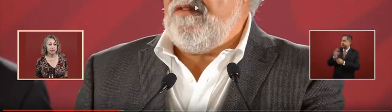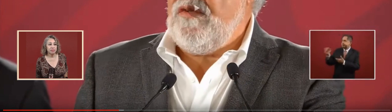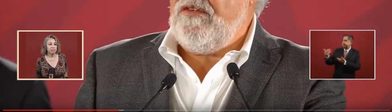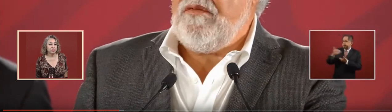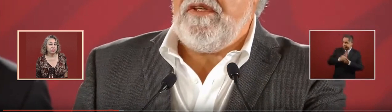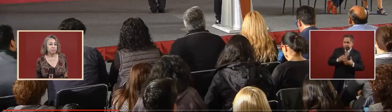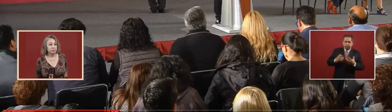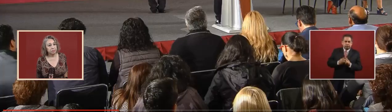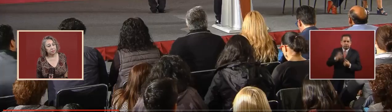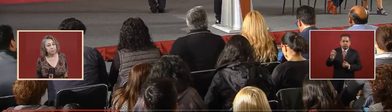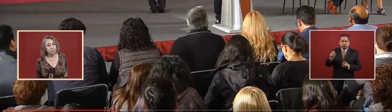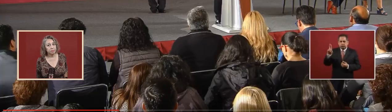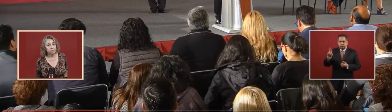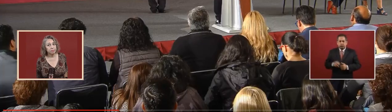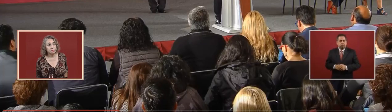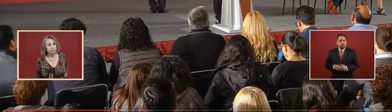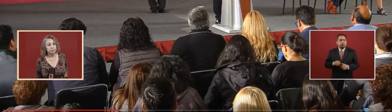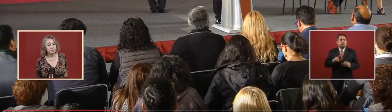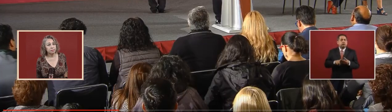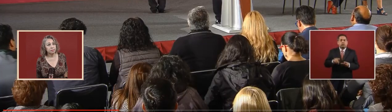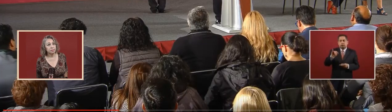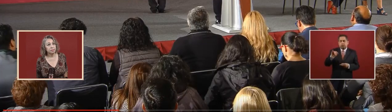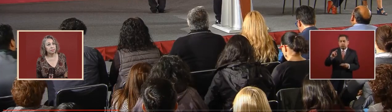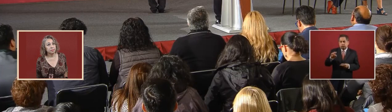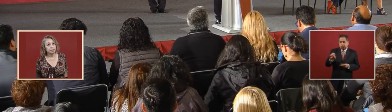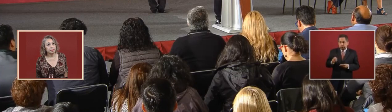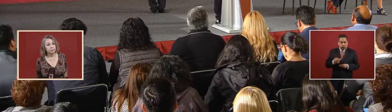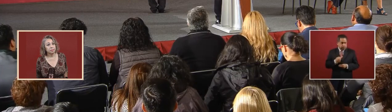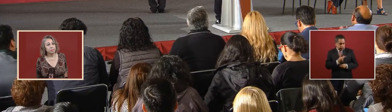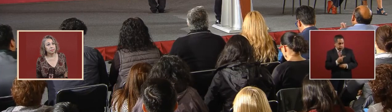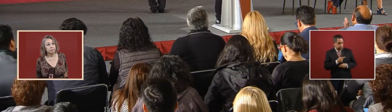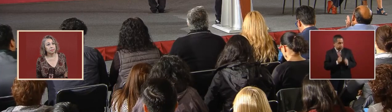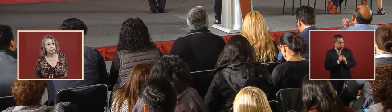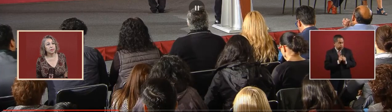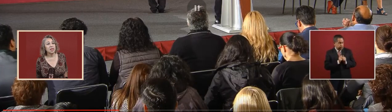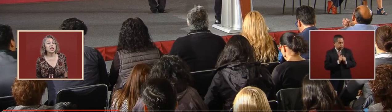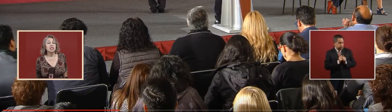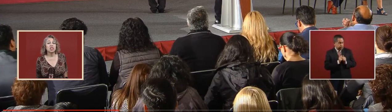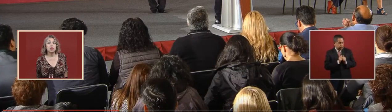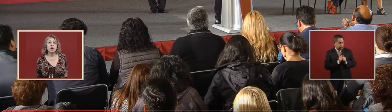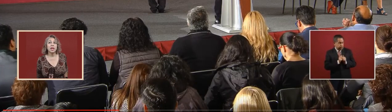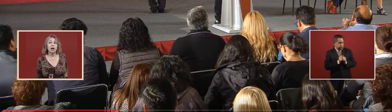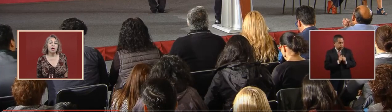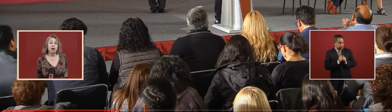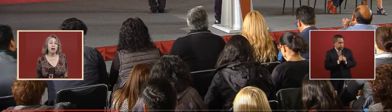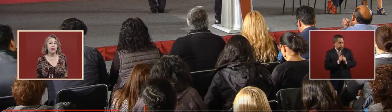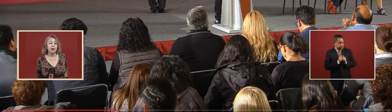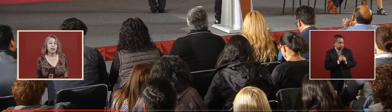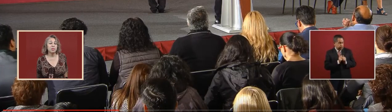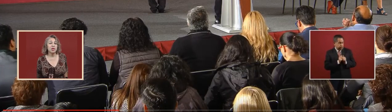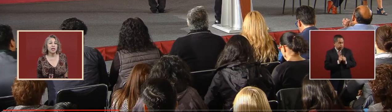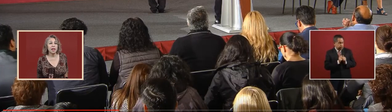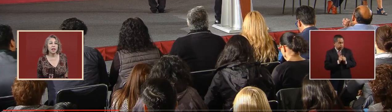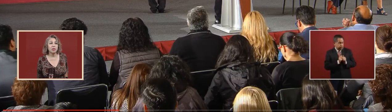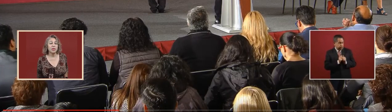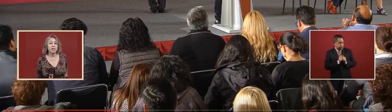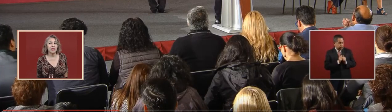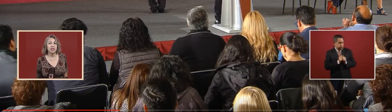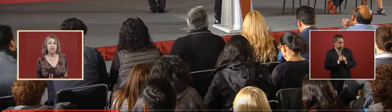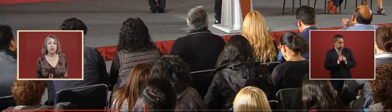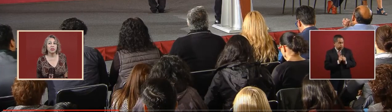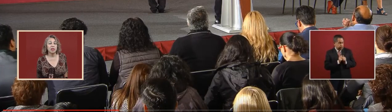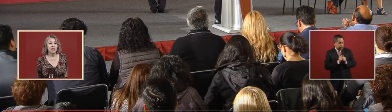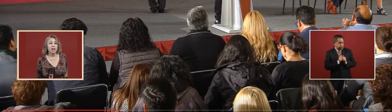Nations. Naciones Unidas. En el caso del INE, estamos conversando con el Instituto Nacional Electoral. So we are communicating with